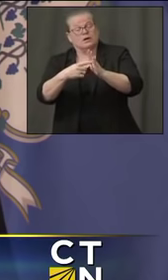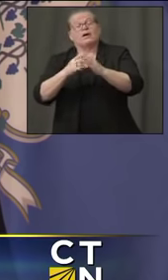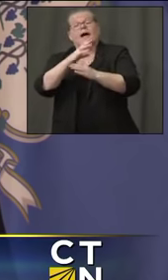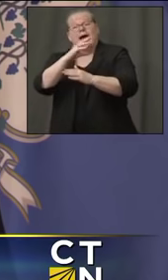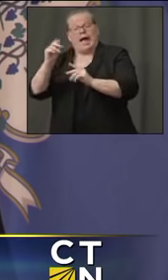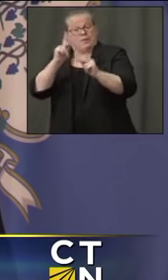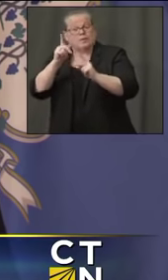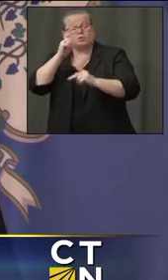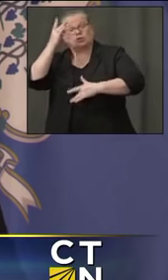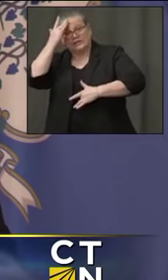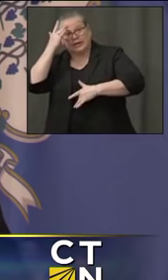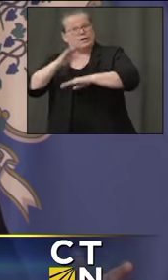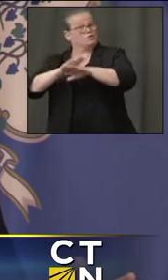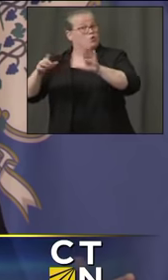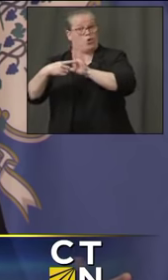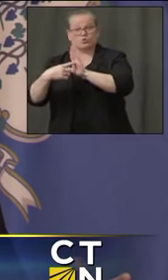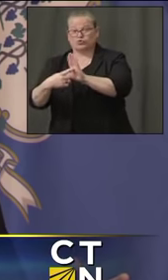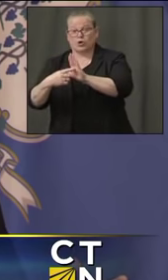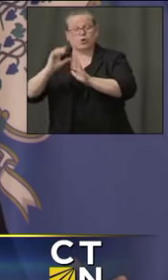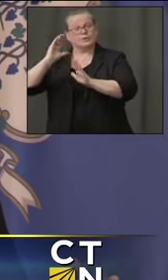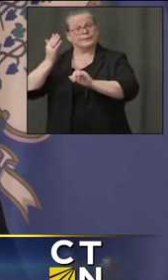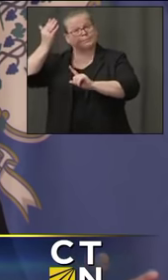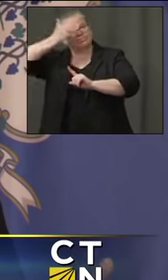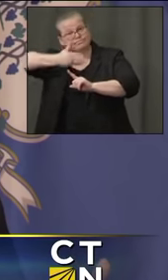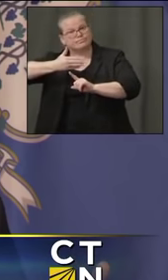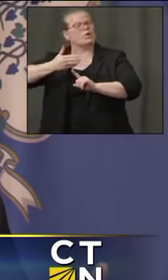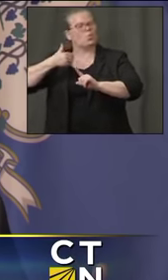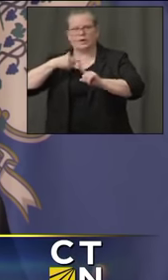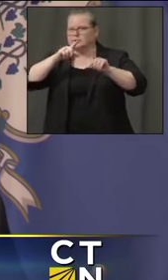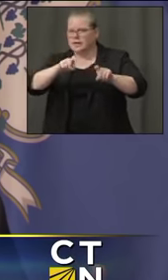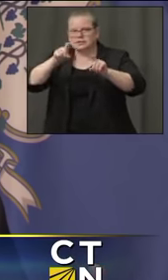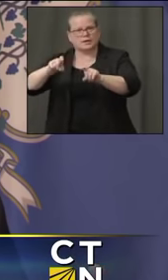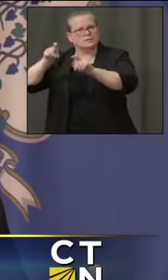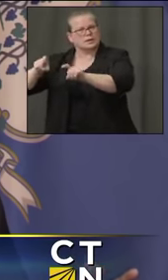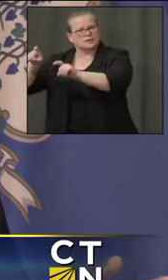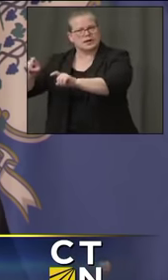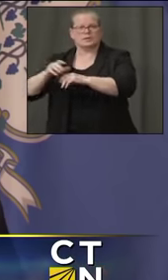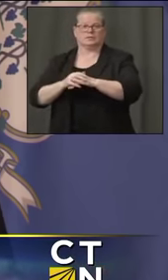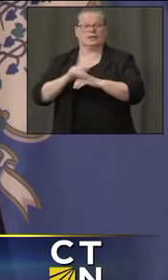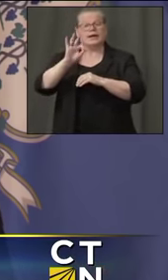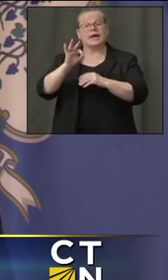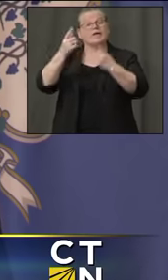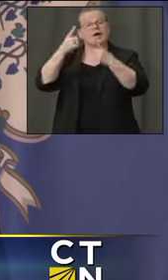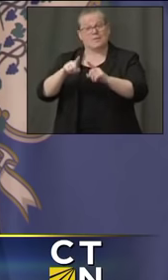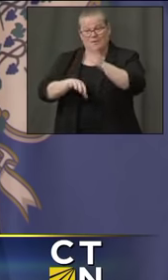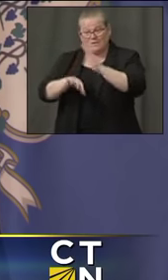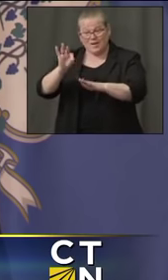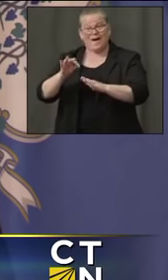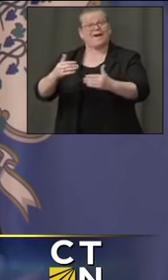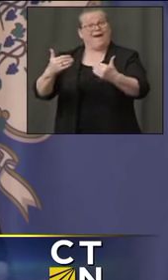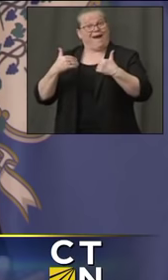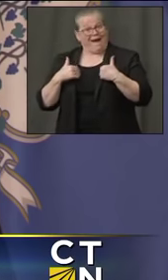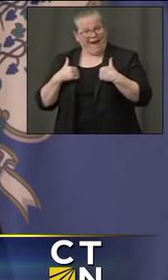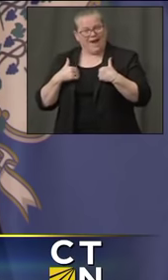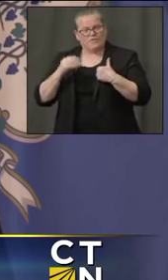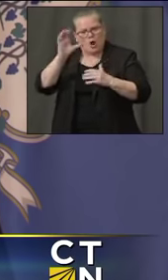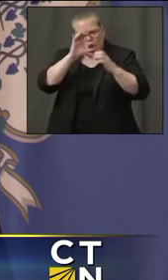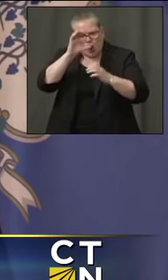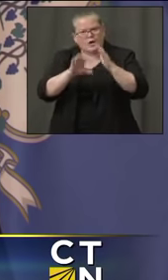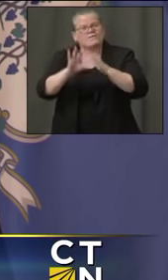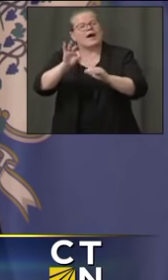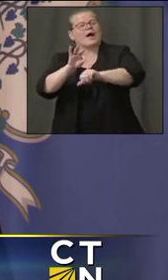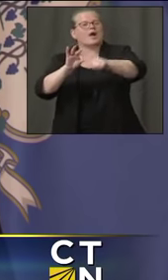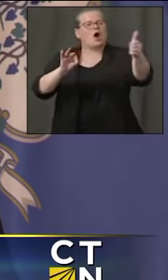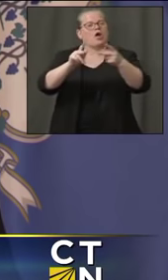tests positive for COVID, we are finding them an alternative place where they can be, often in a hotel, so they're quarantined